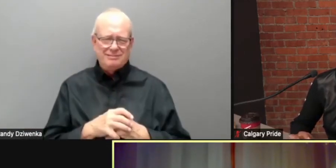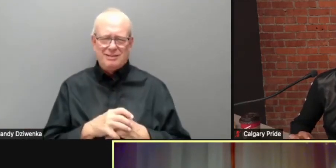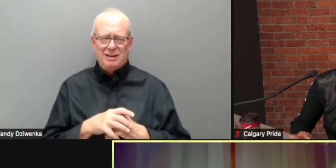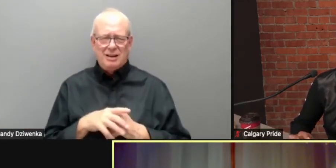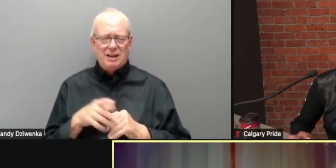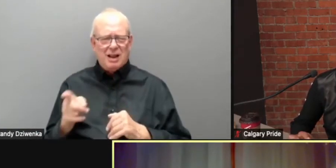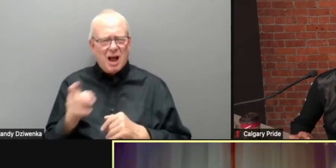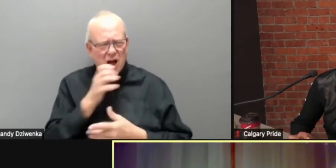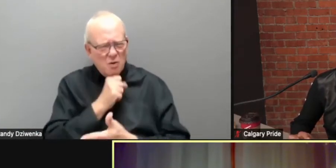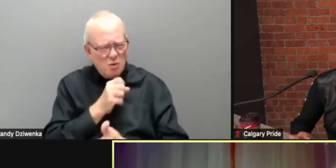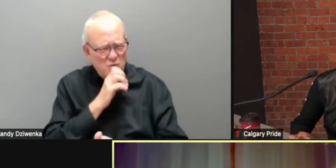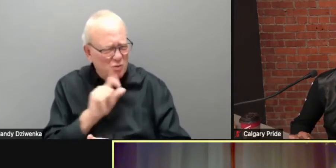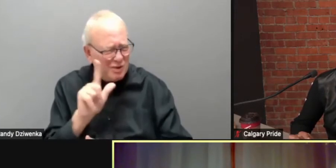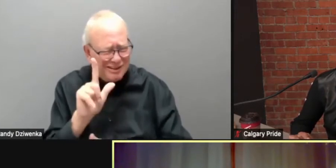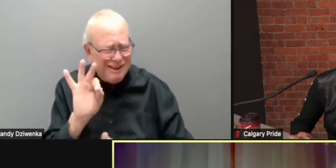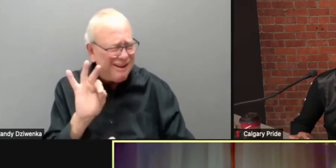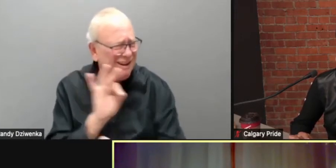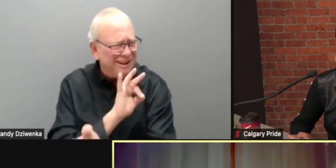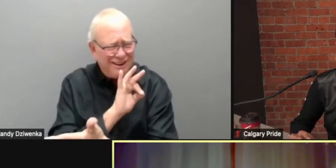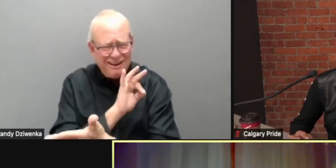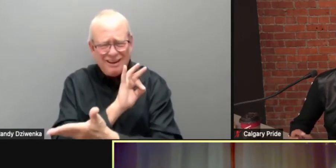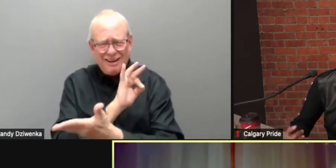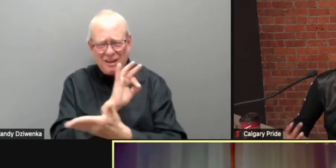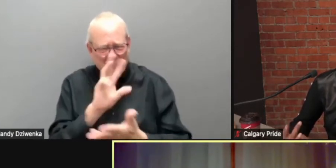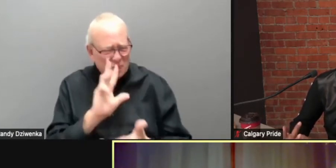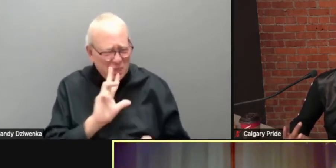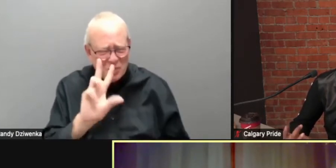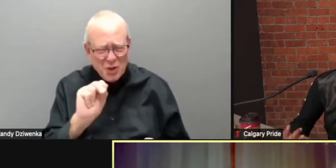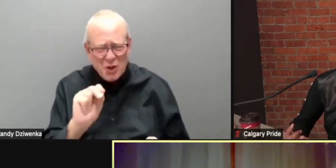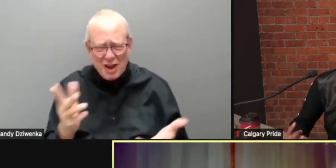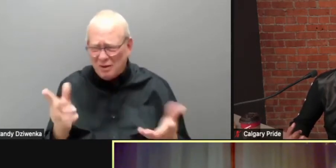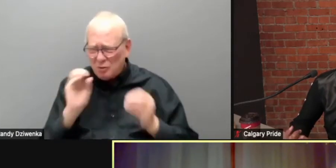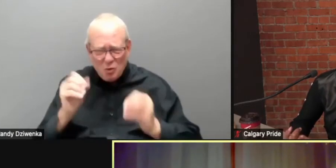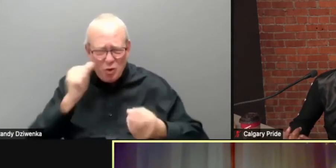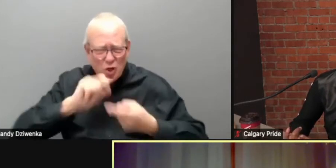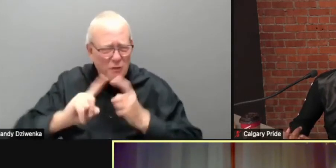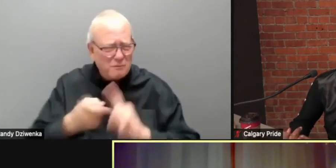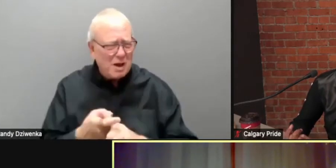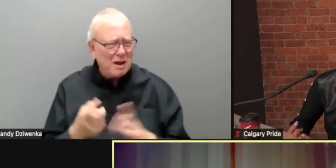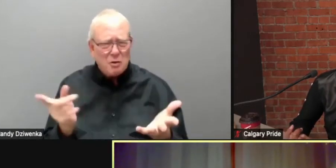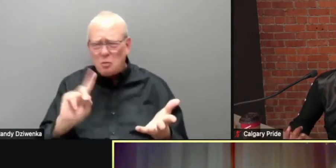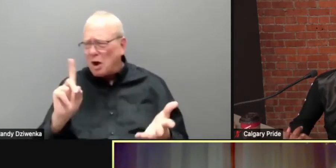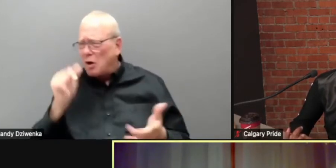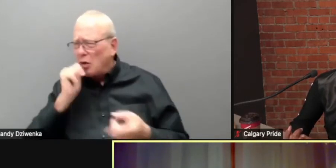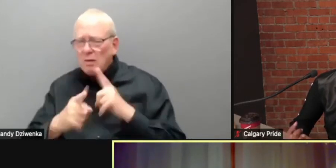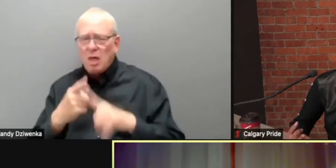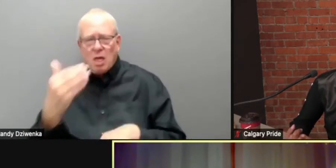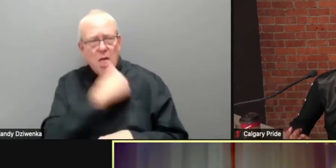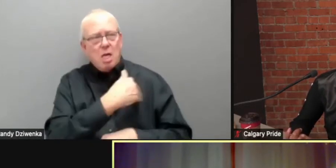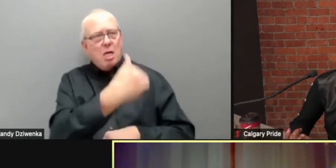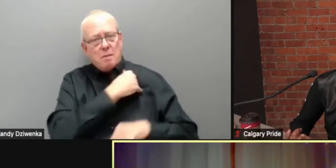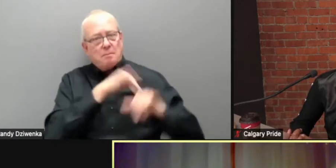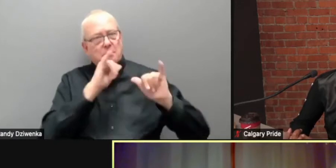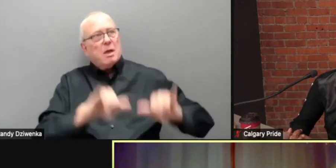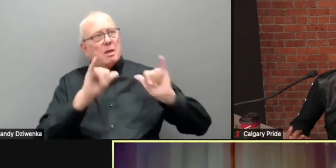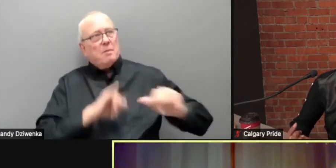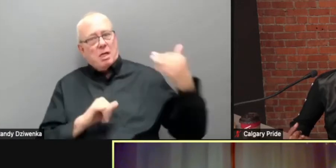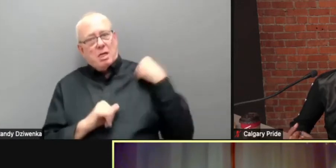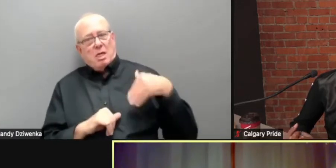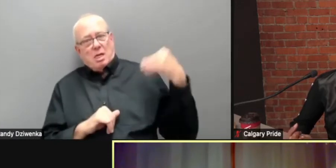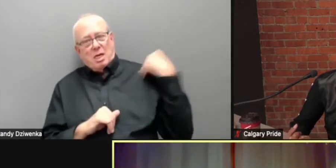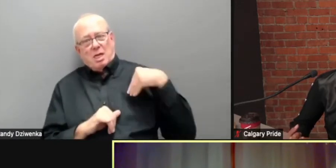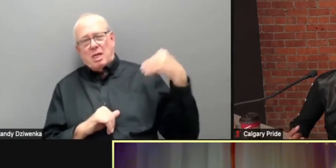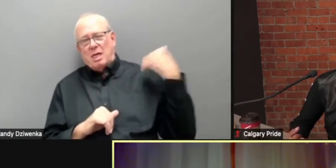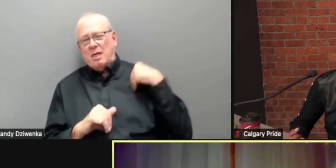28, he's 29, he's 30, does he have a girlfriend? And she would pound me with those questions. And to me, too, it was a guilt feeling, because I was lying to my